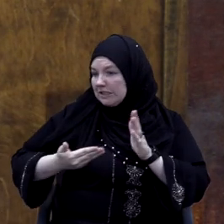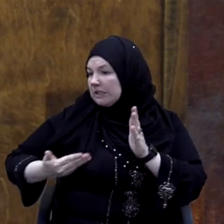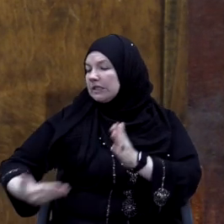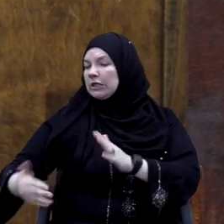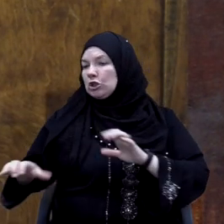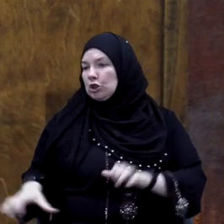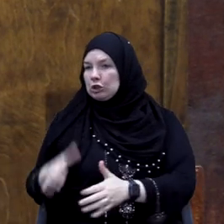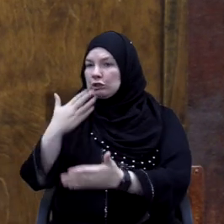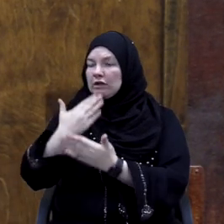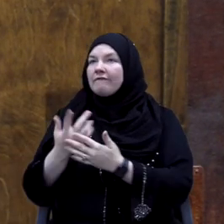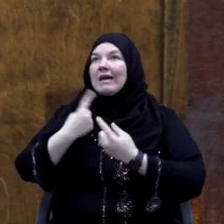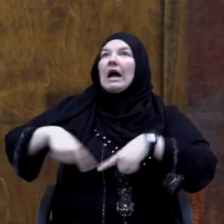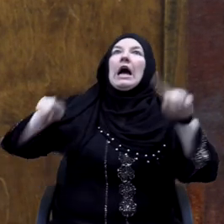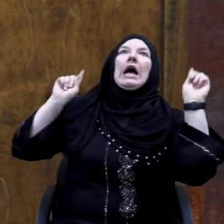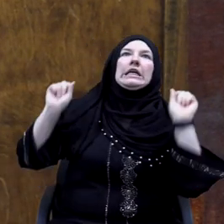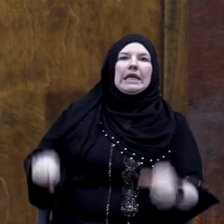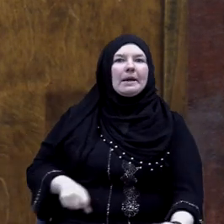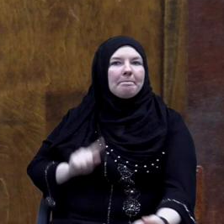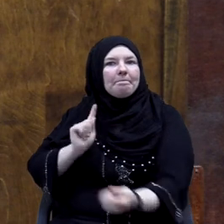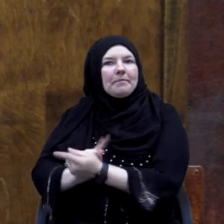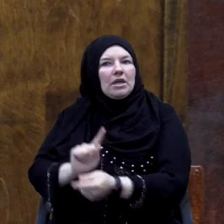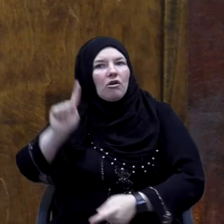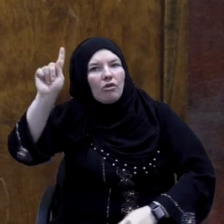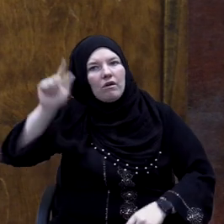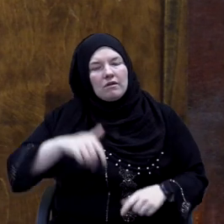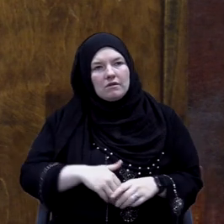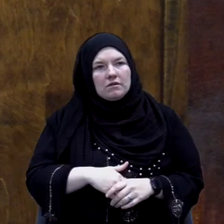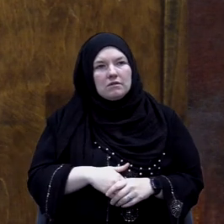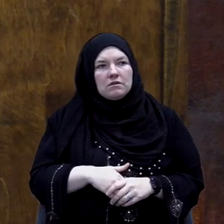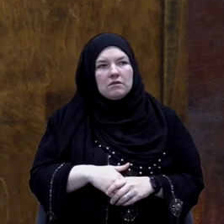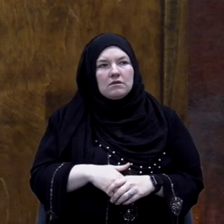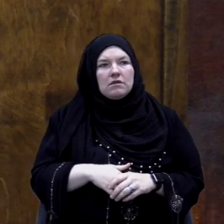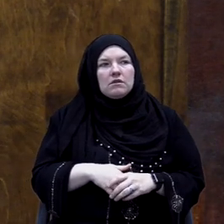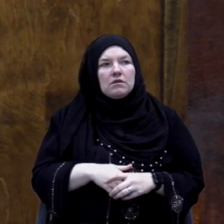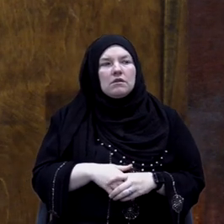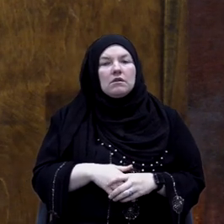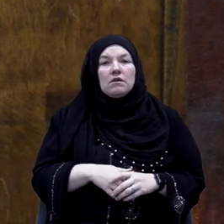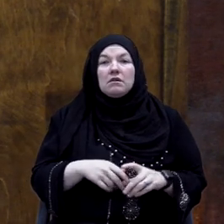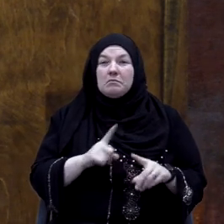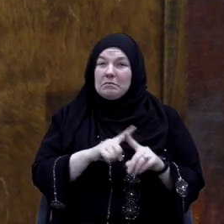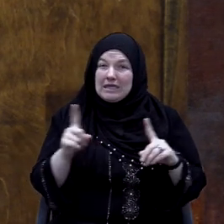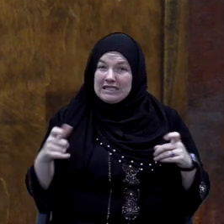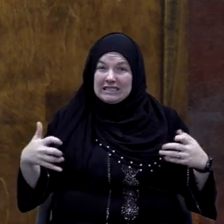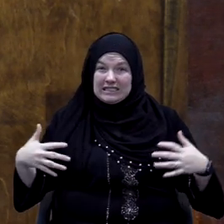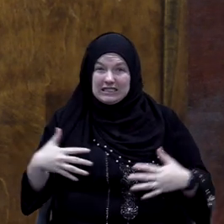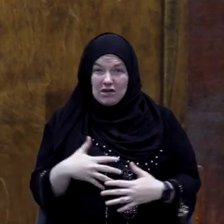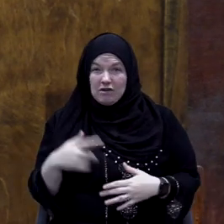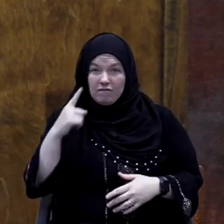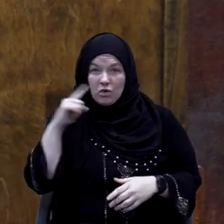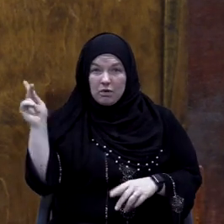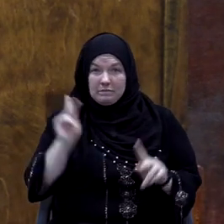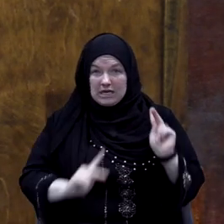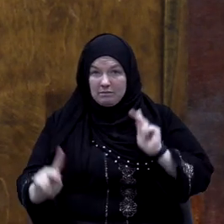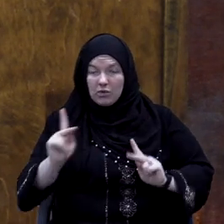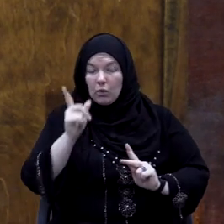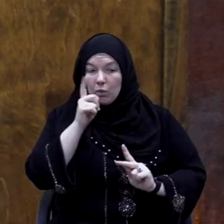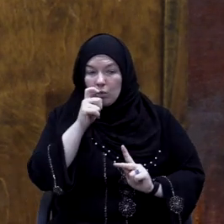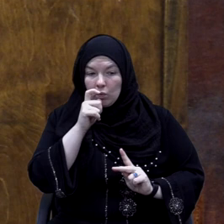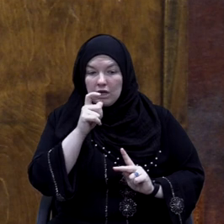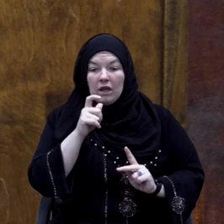fully different from someone who has been promised not only death, but death followed with